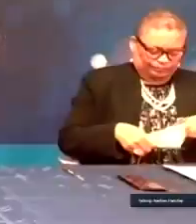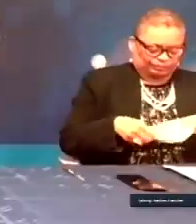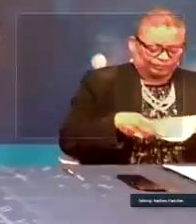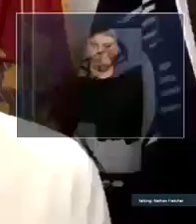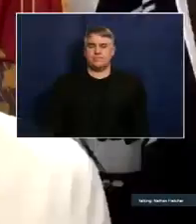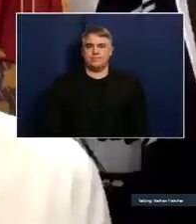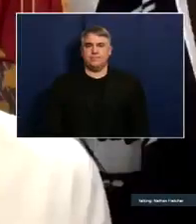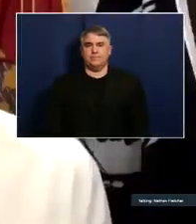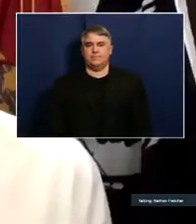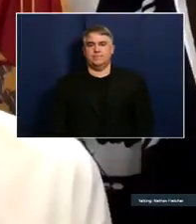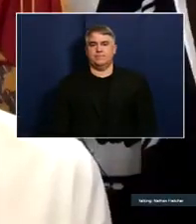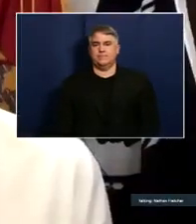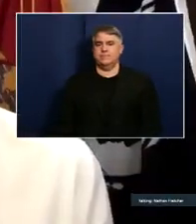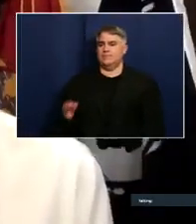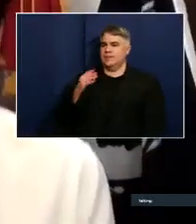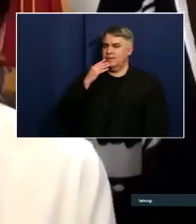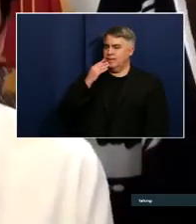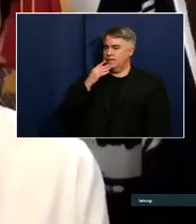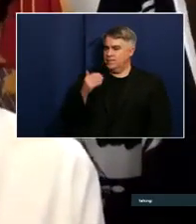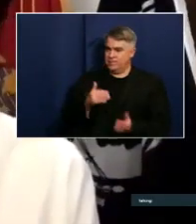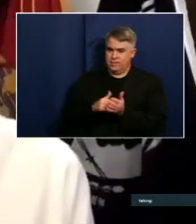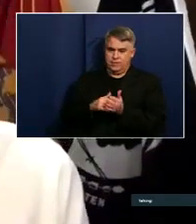Thank you, Dr. Wooten. Let's go to our next question.